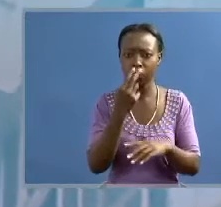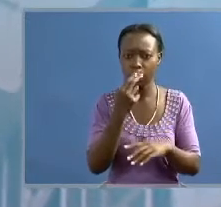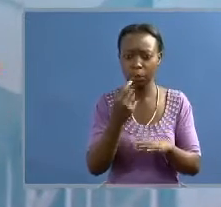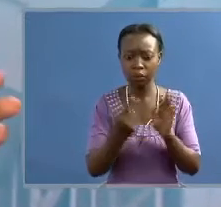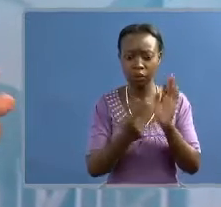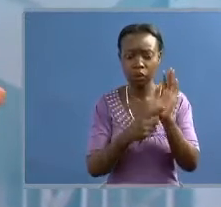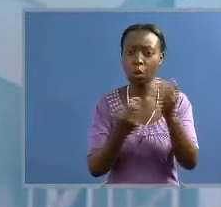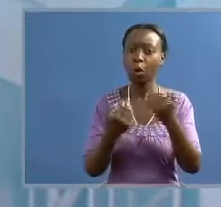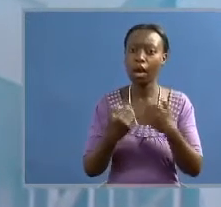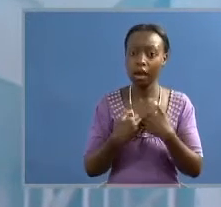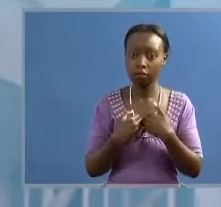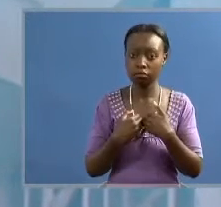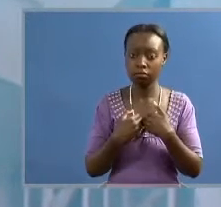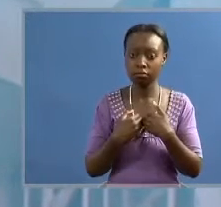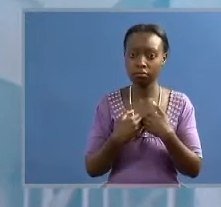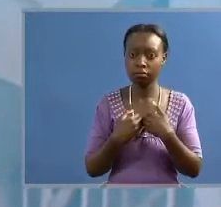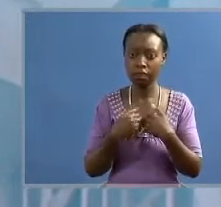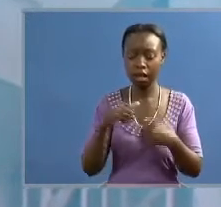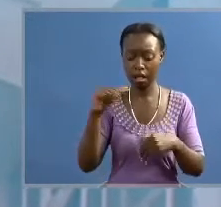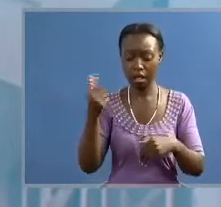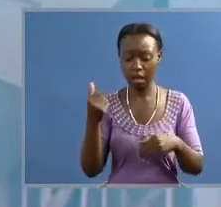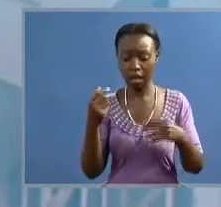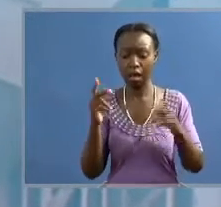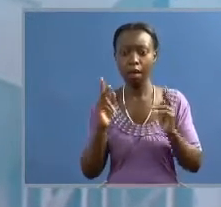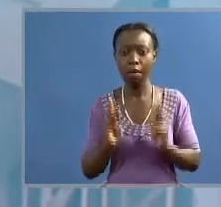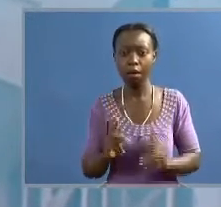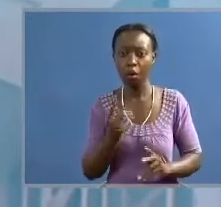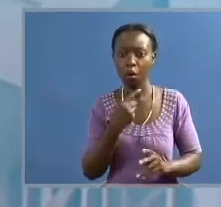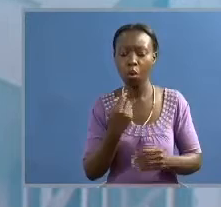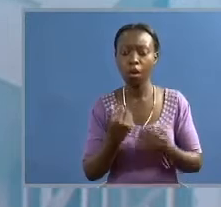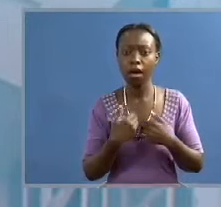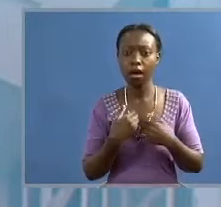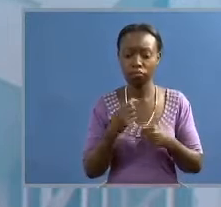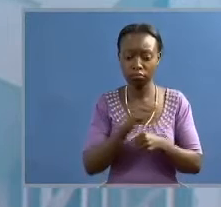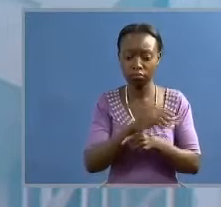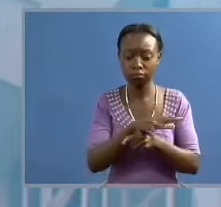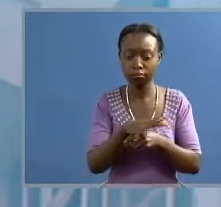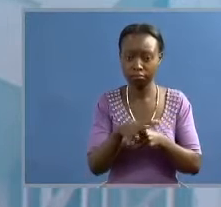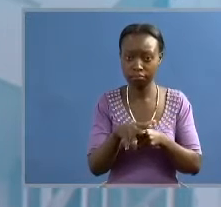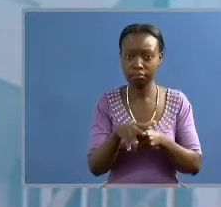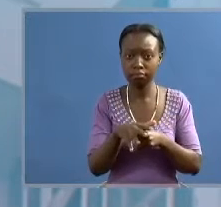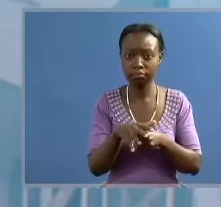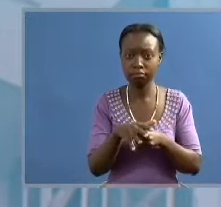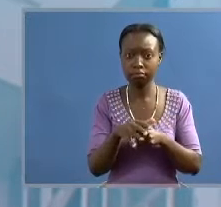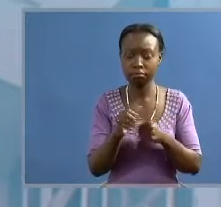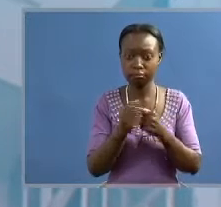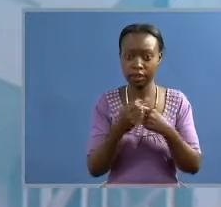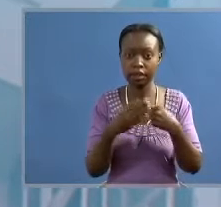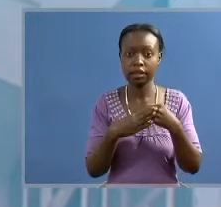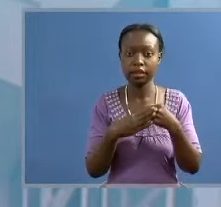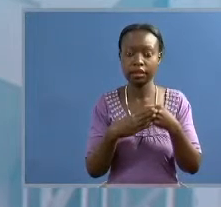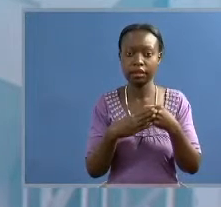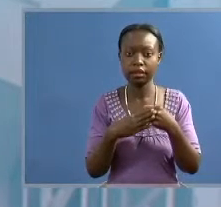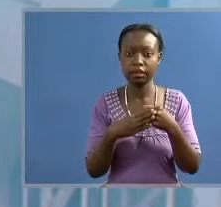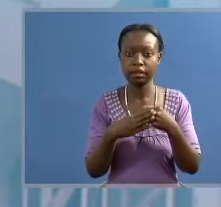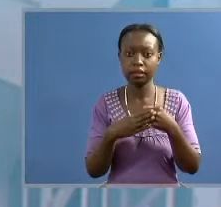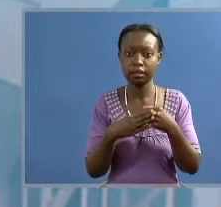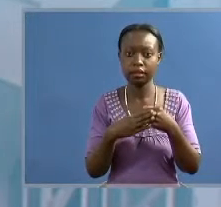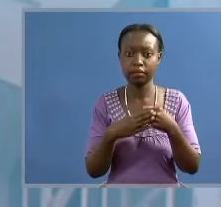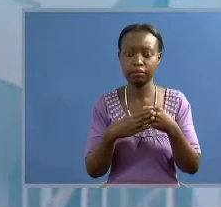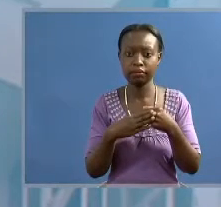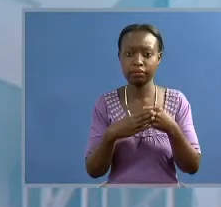that you will also find in somebody who is having COVID-19. Now, the flu tends to